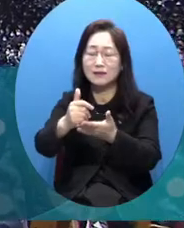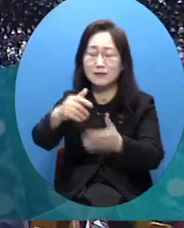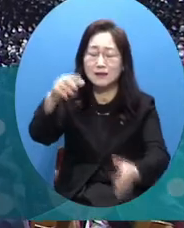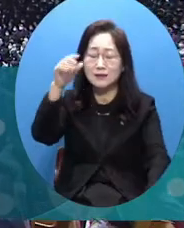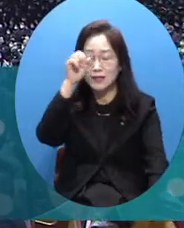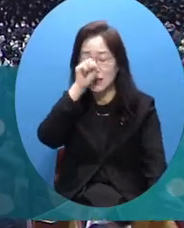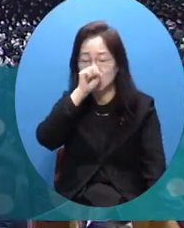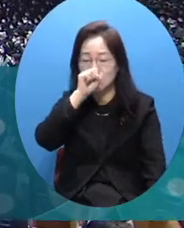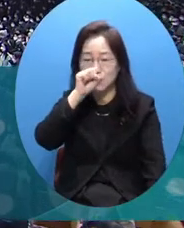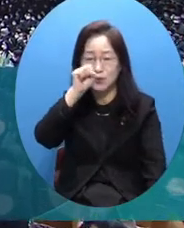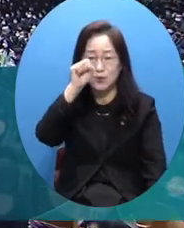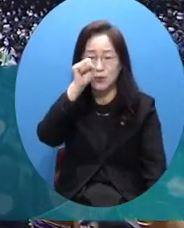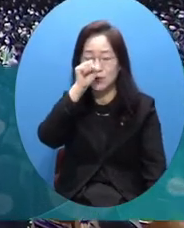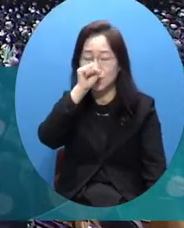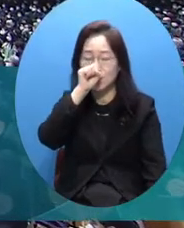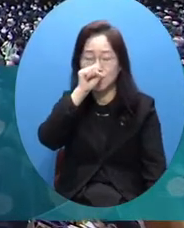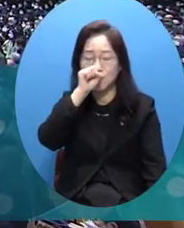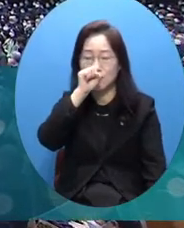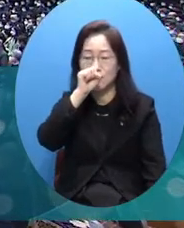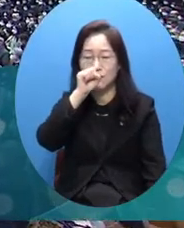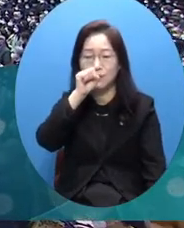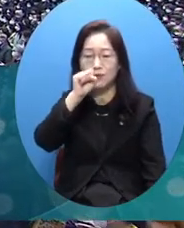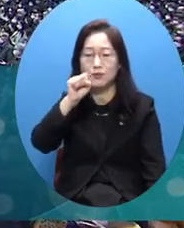God is so good